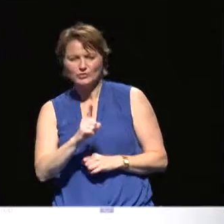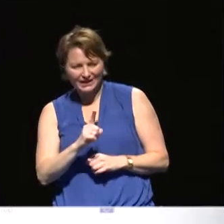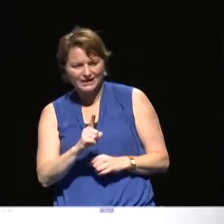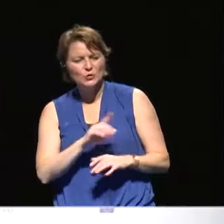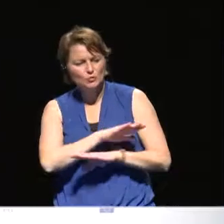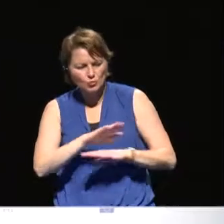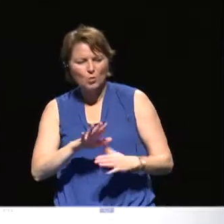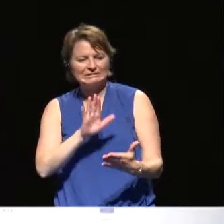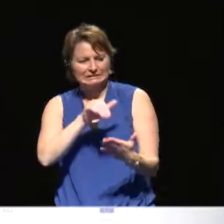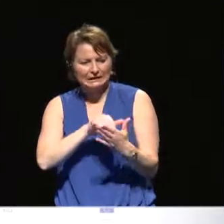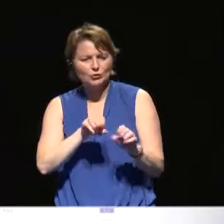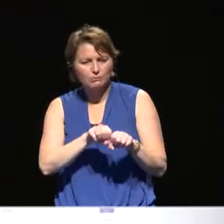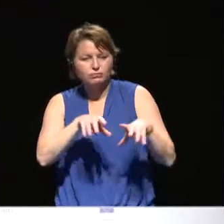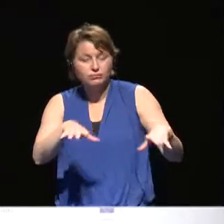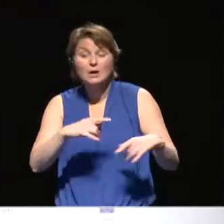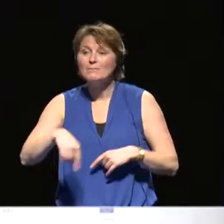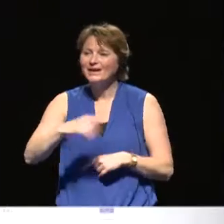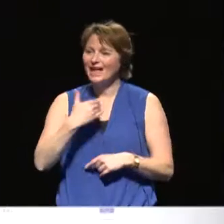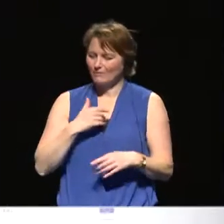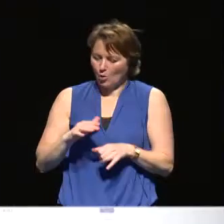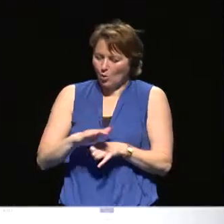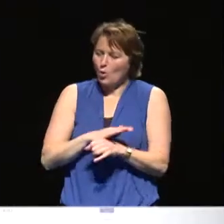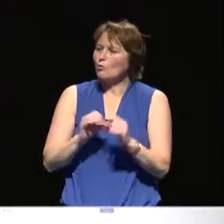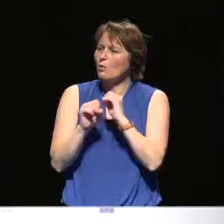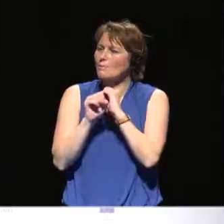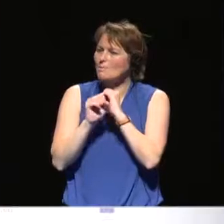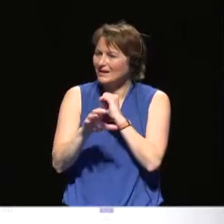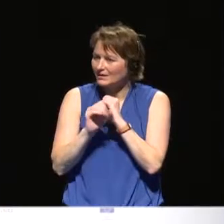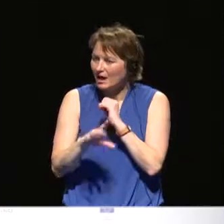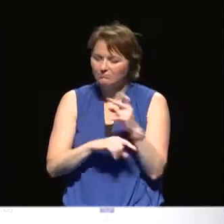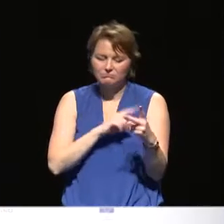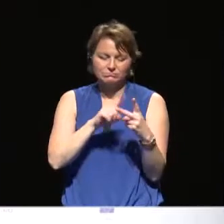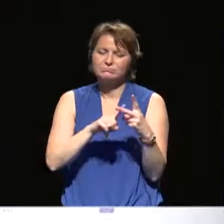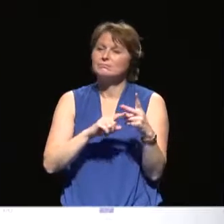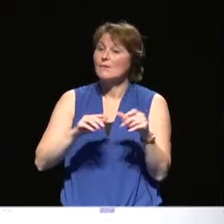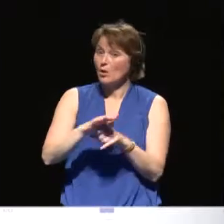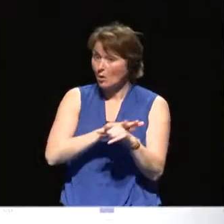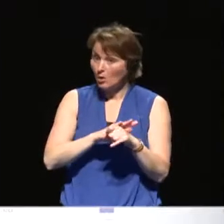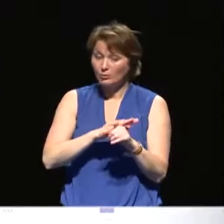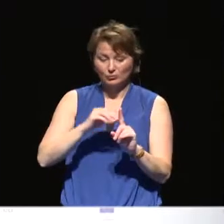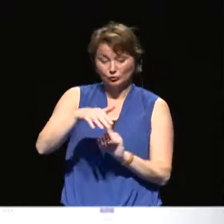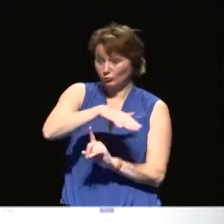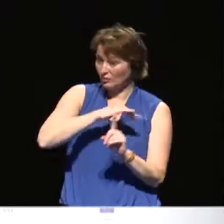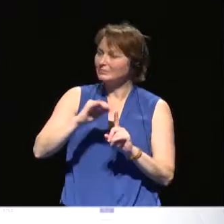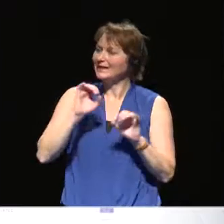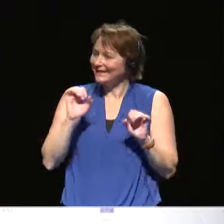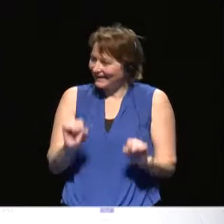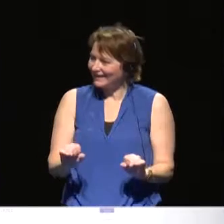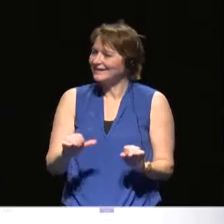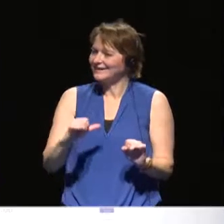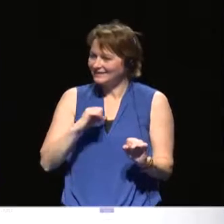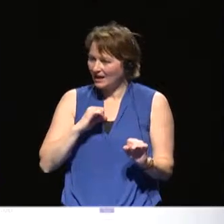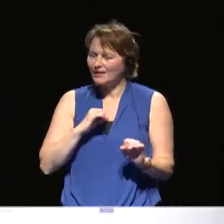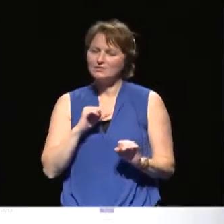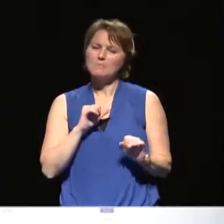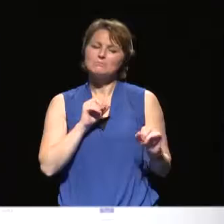also how to create a local media and local societies that are able to deliver certain